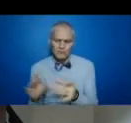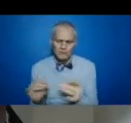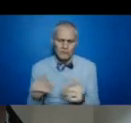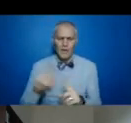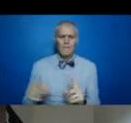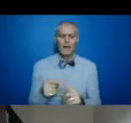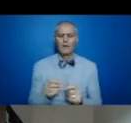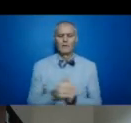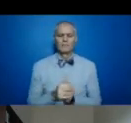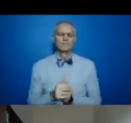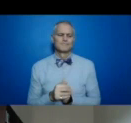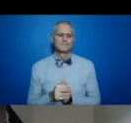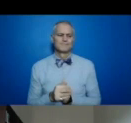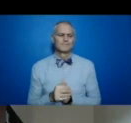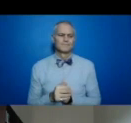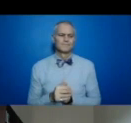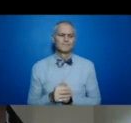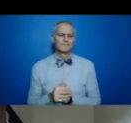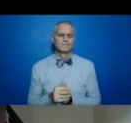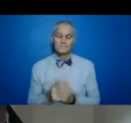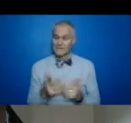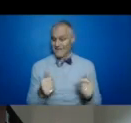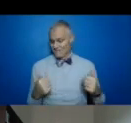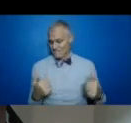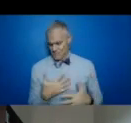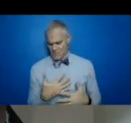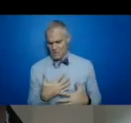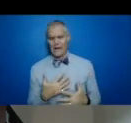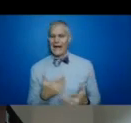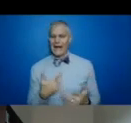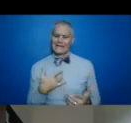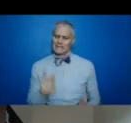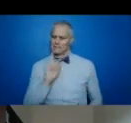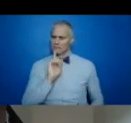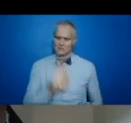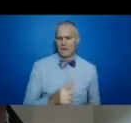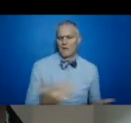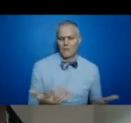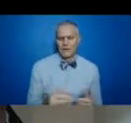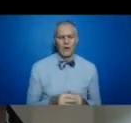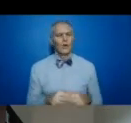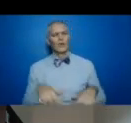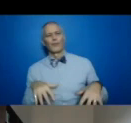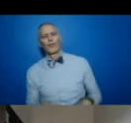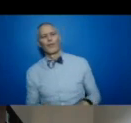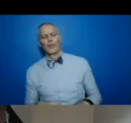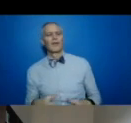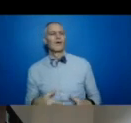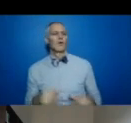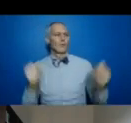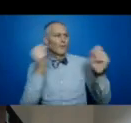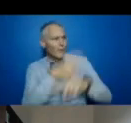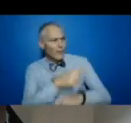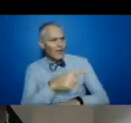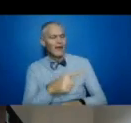how, in the face of fear, I respond this way. In the face of fear and apathy and misinformation, I've seen this done.